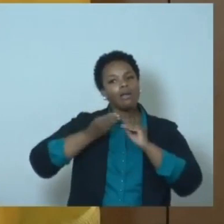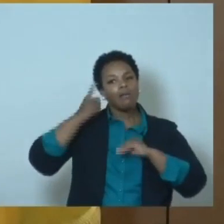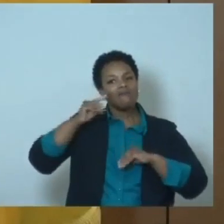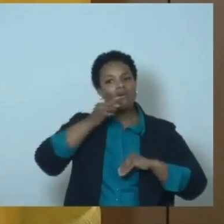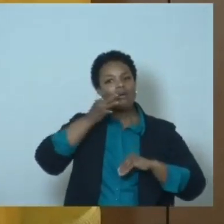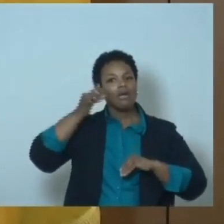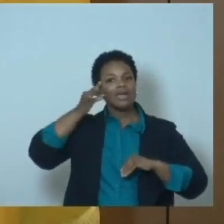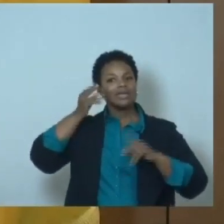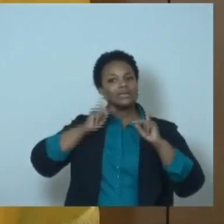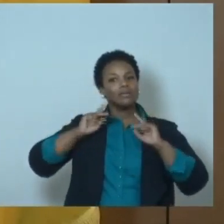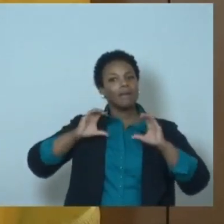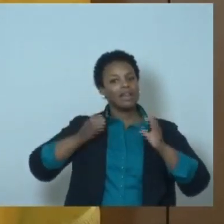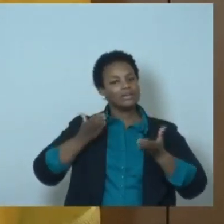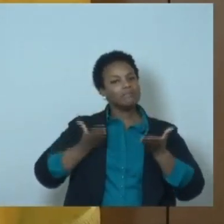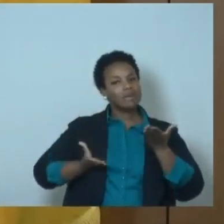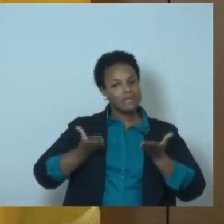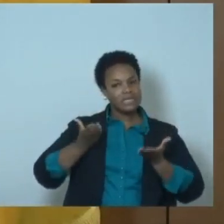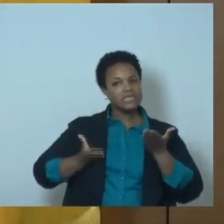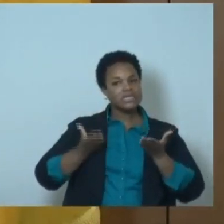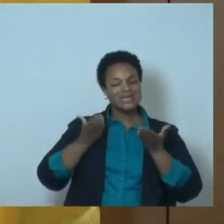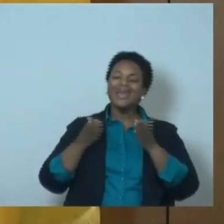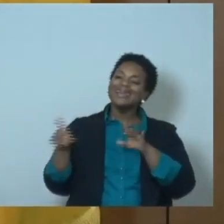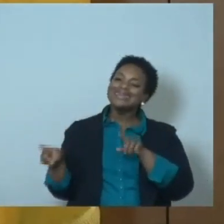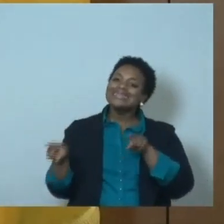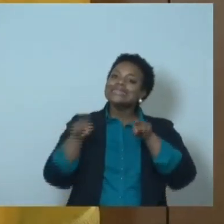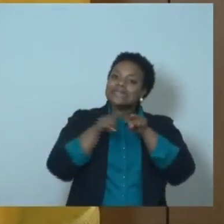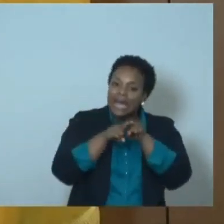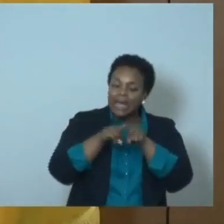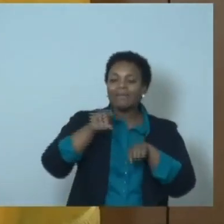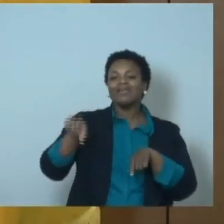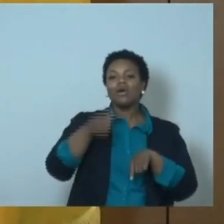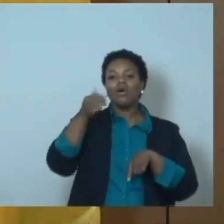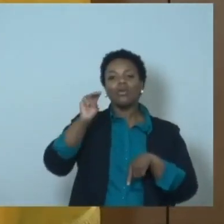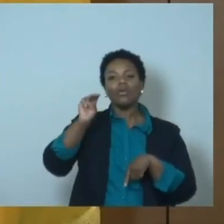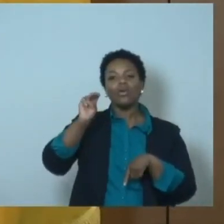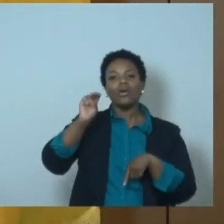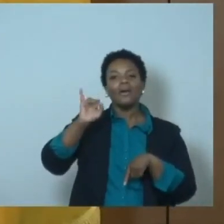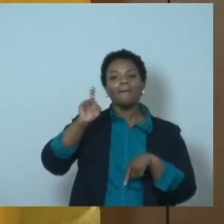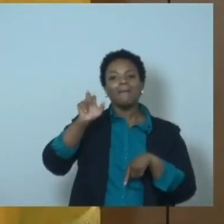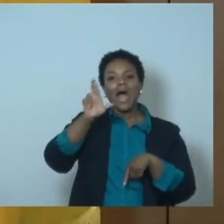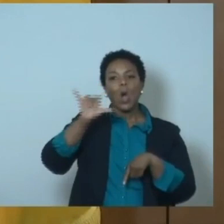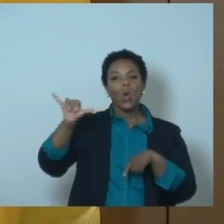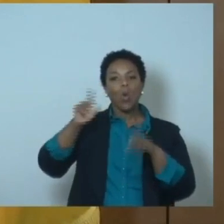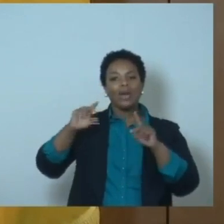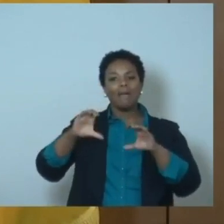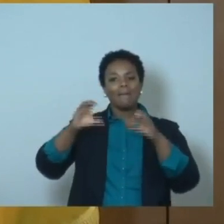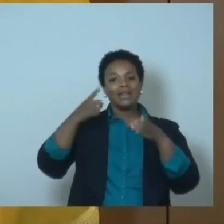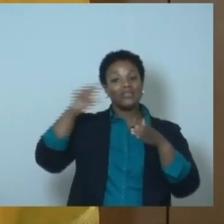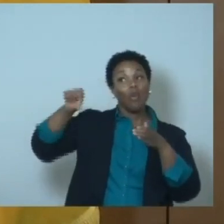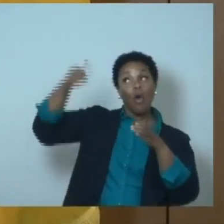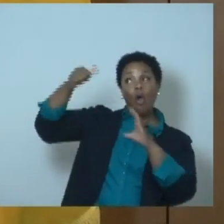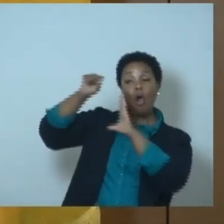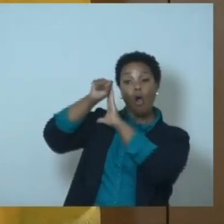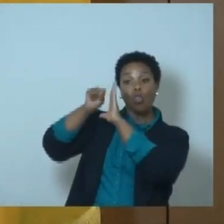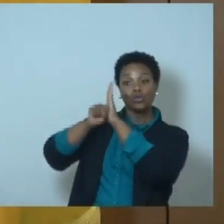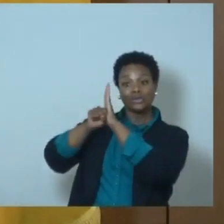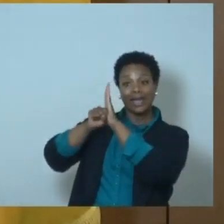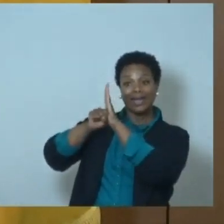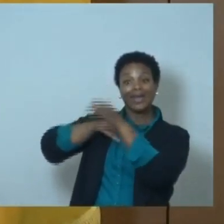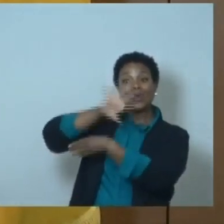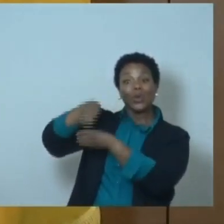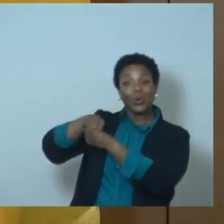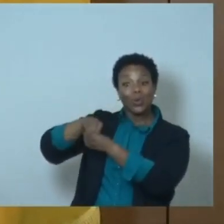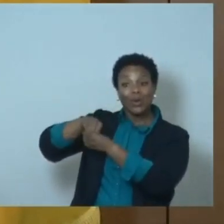higher mortality rate among minority populations in other states, including our African American